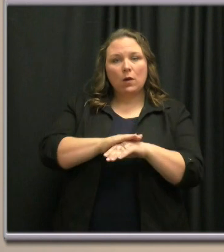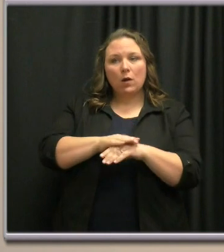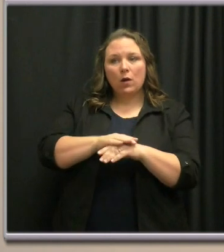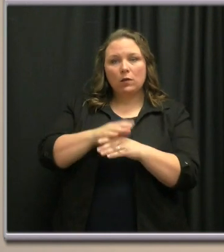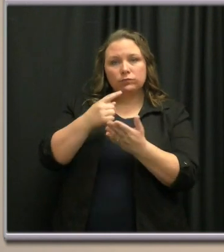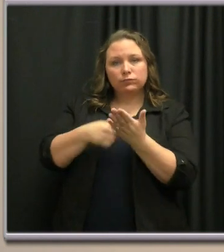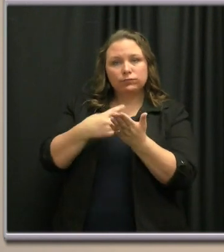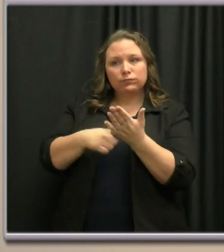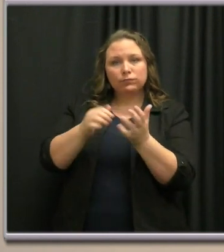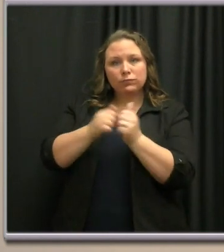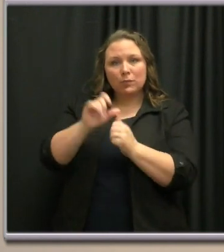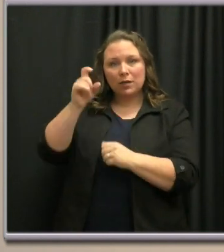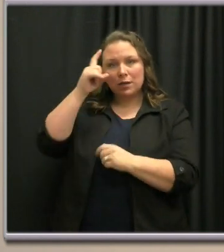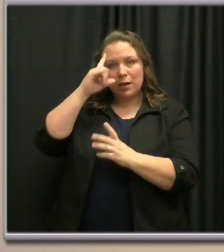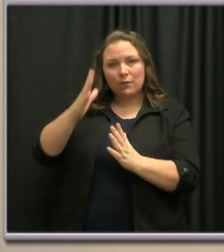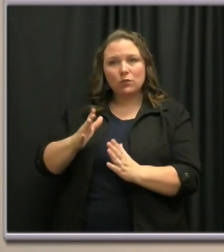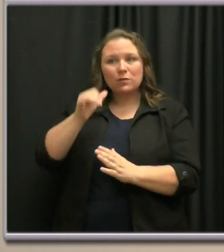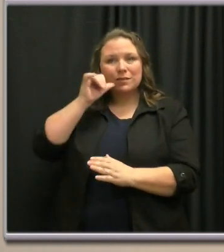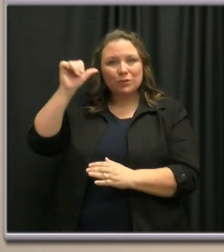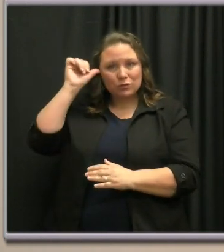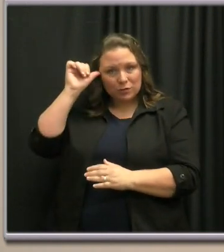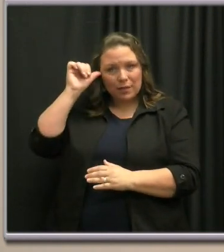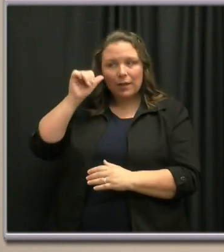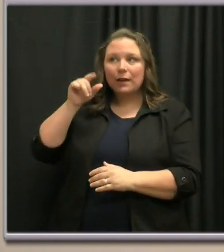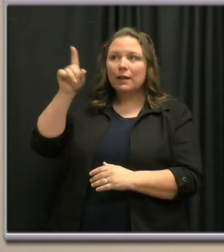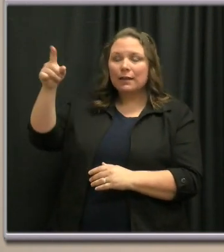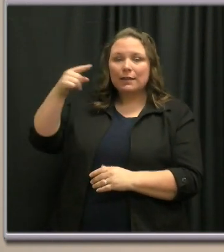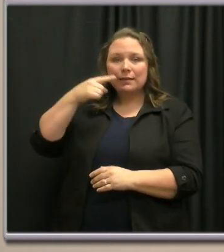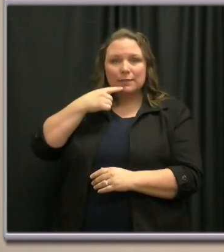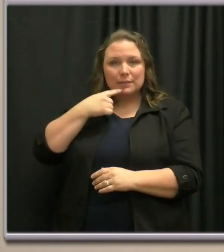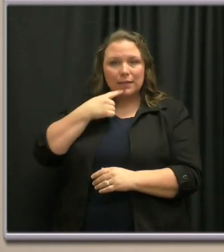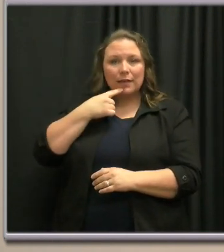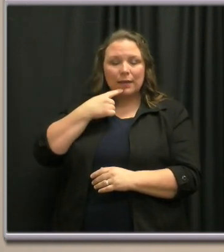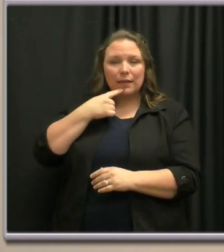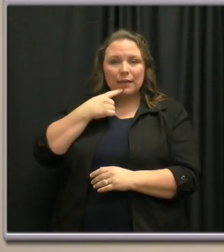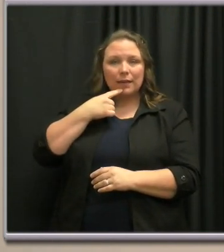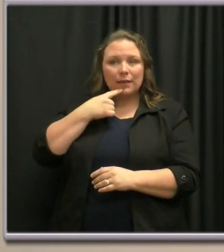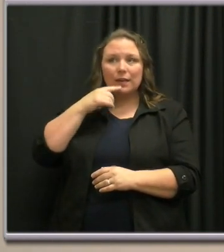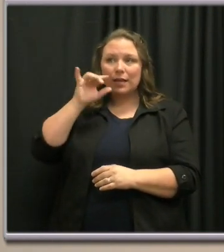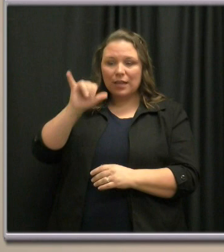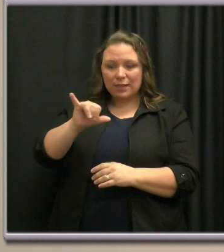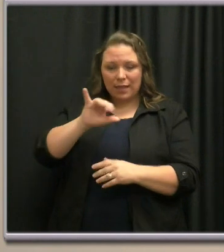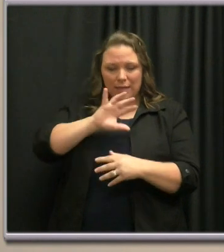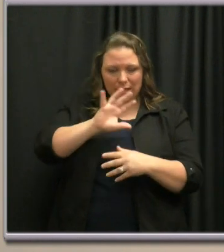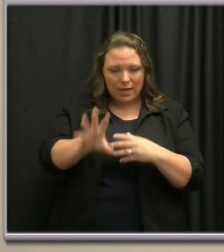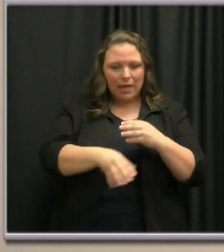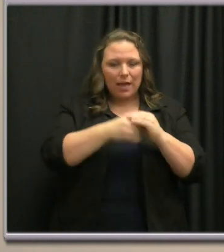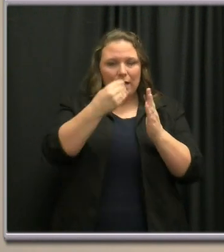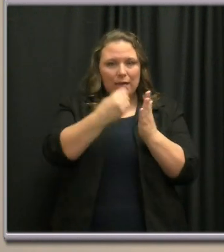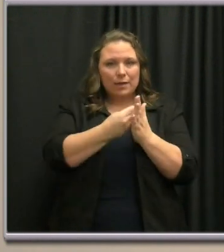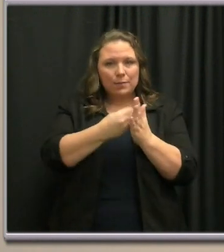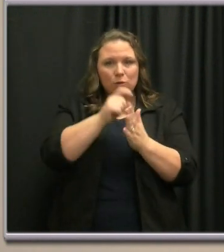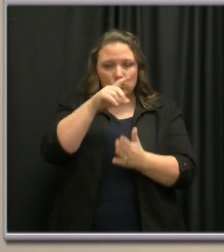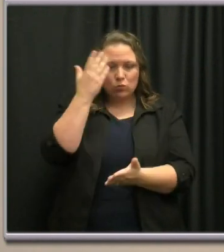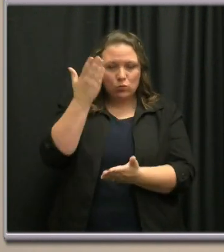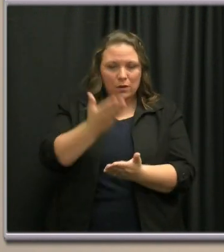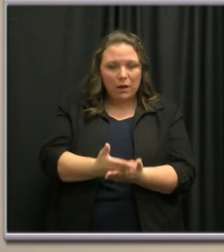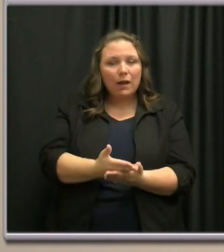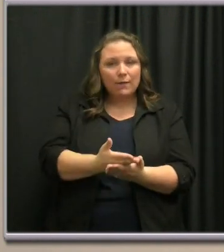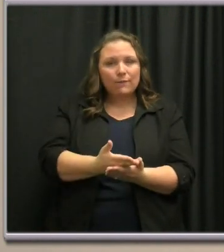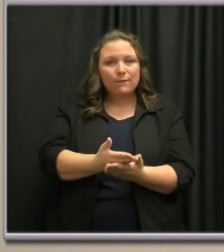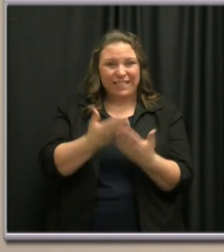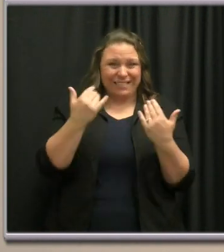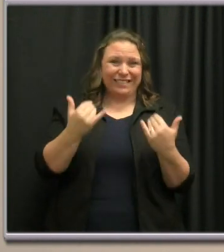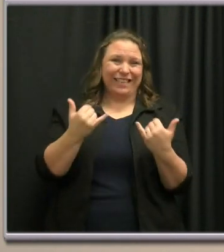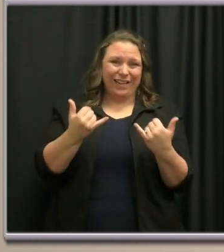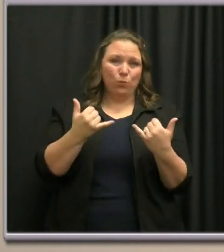yesterday, and the governor indicated that those checks with the additional funds should be arriving